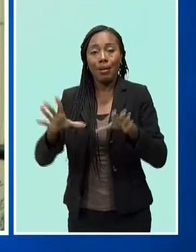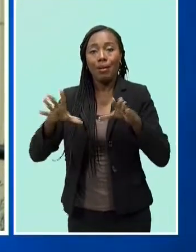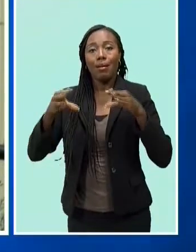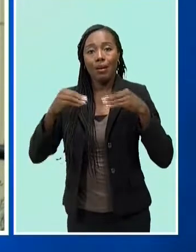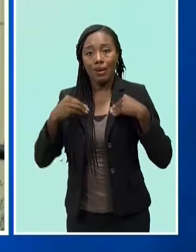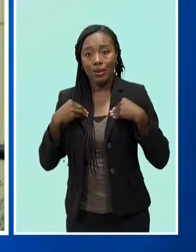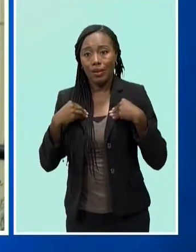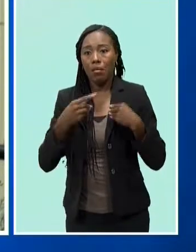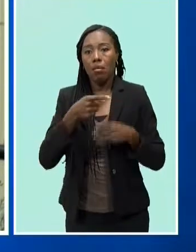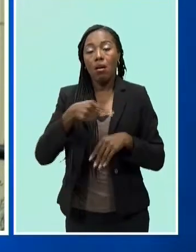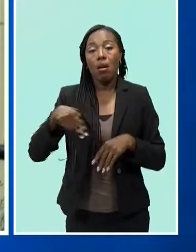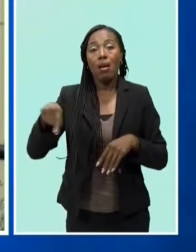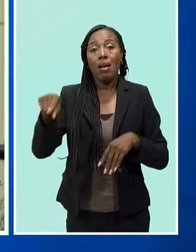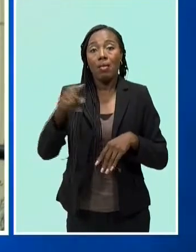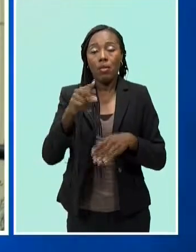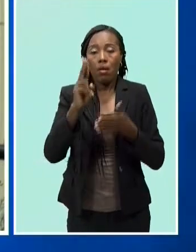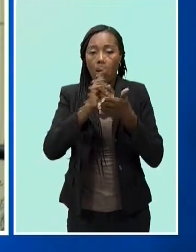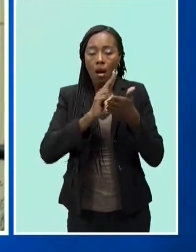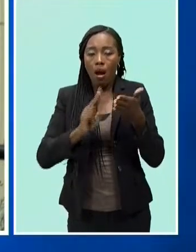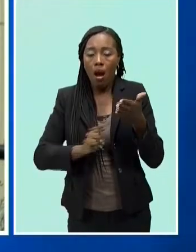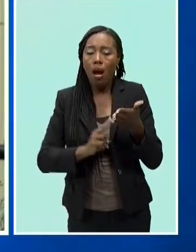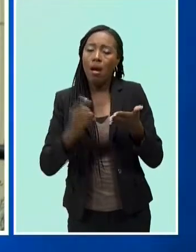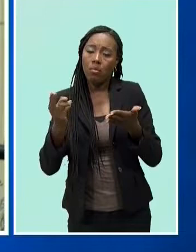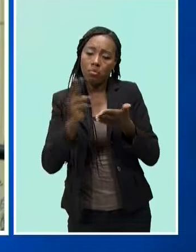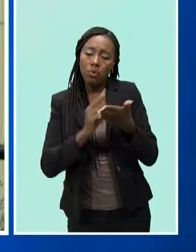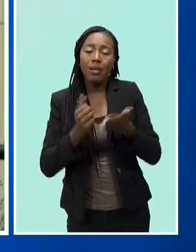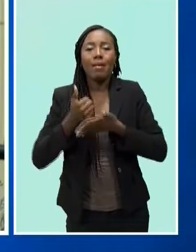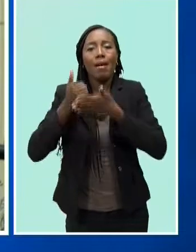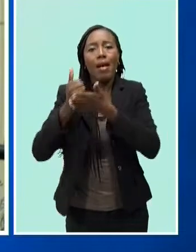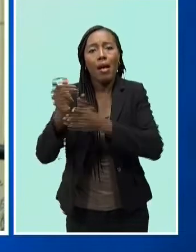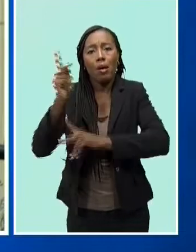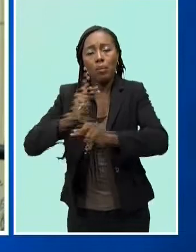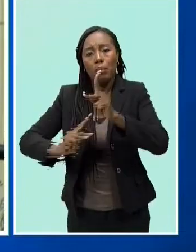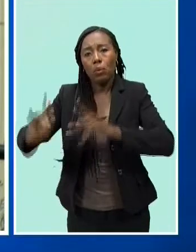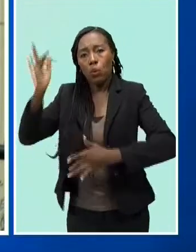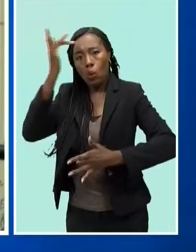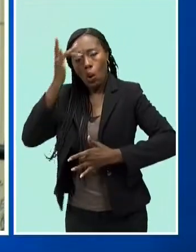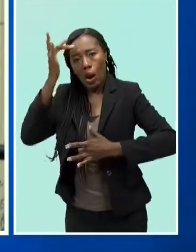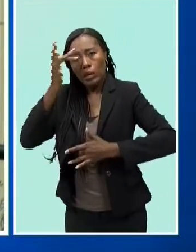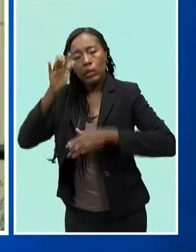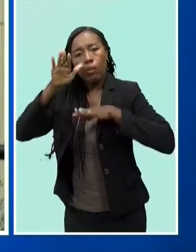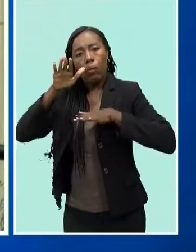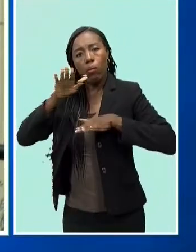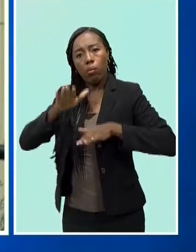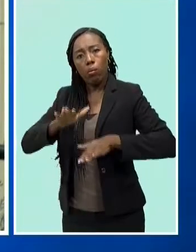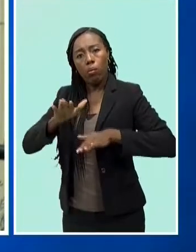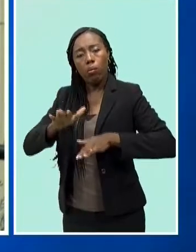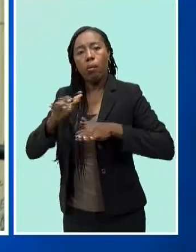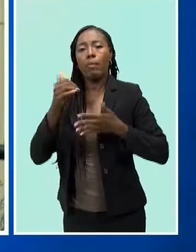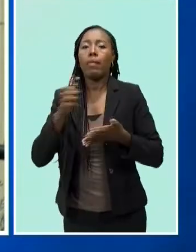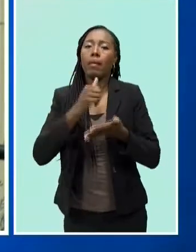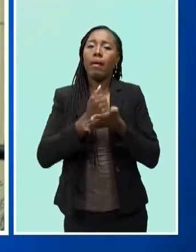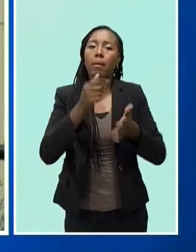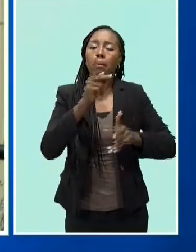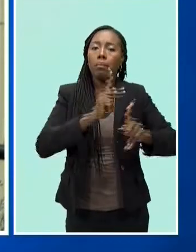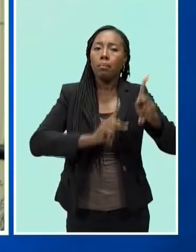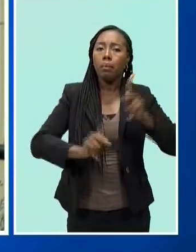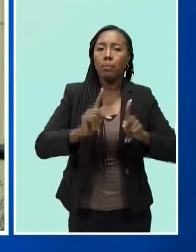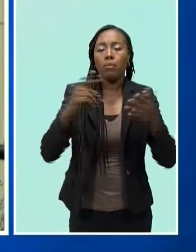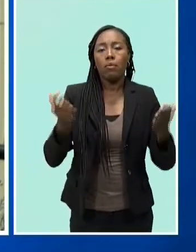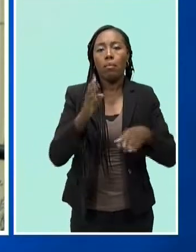the discipline of art therapy as one of the areas in which Barbadians can receive